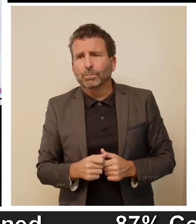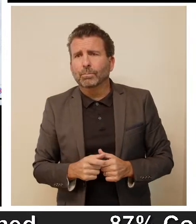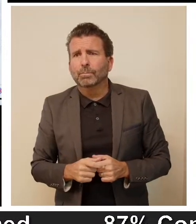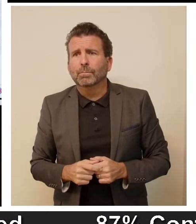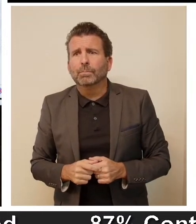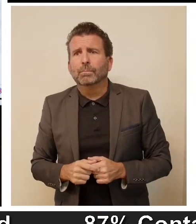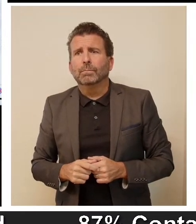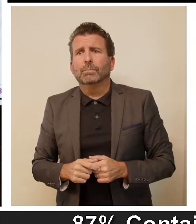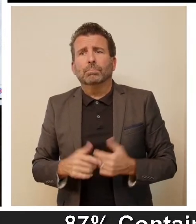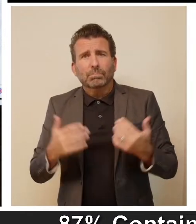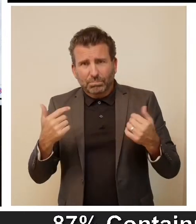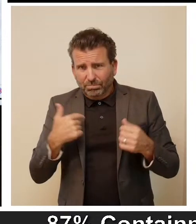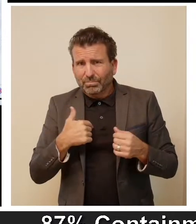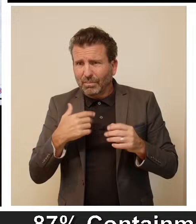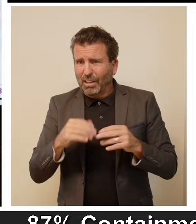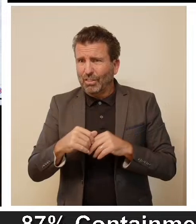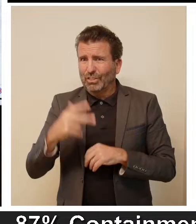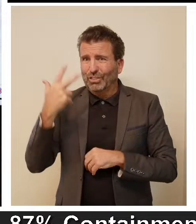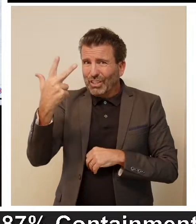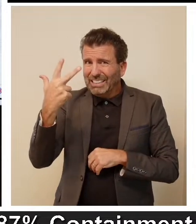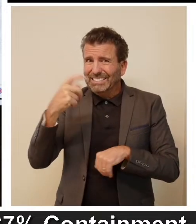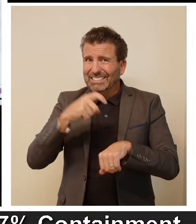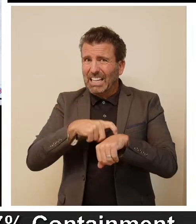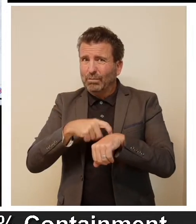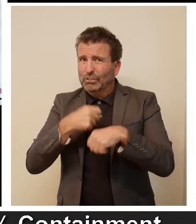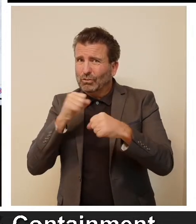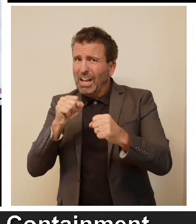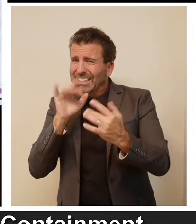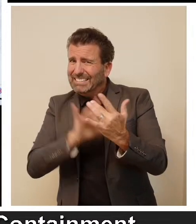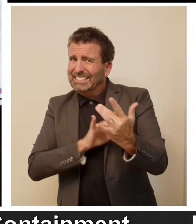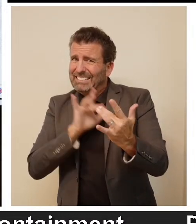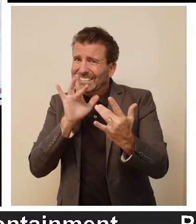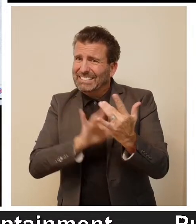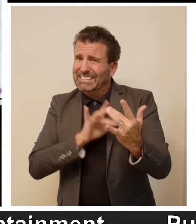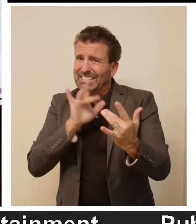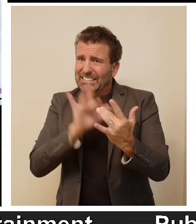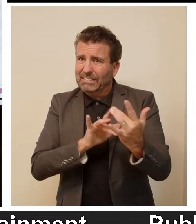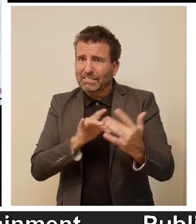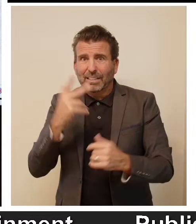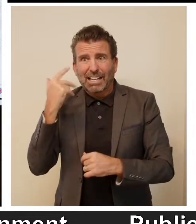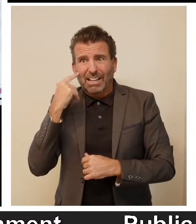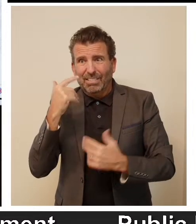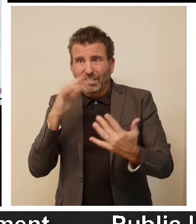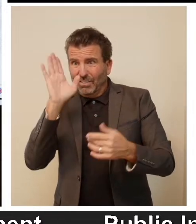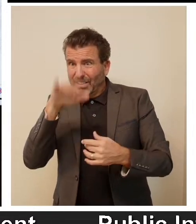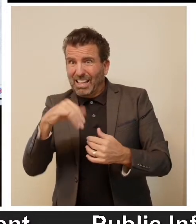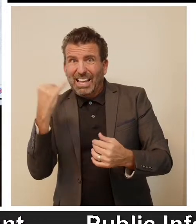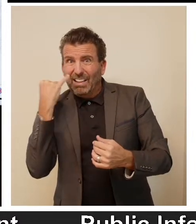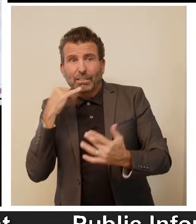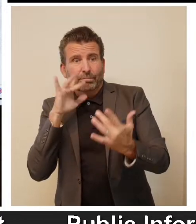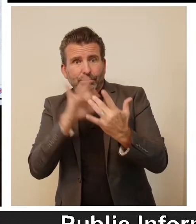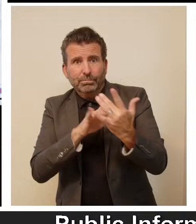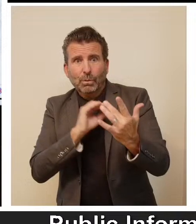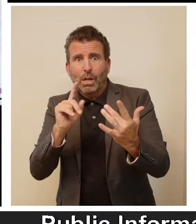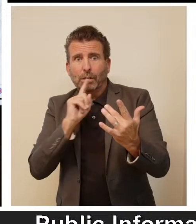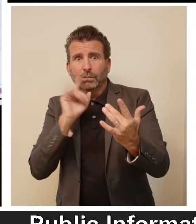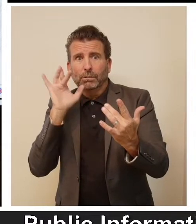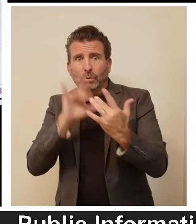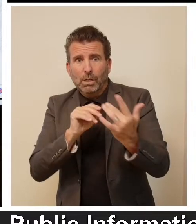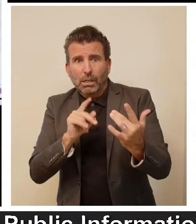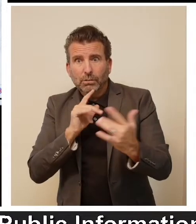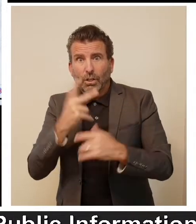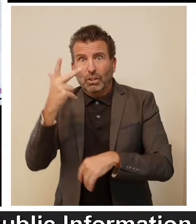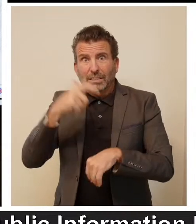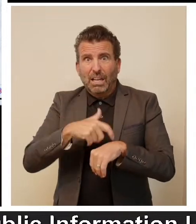your application may be stalled. If you are unsure that it is actually a FEMA inspector who is